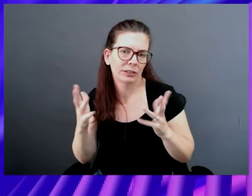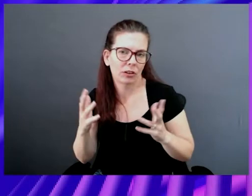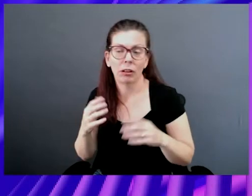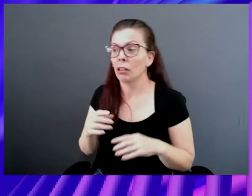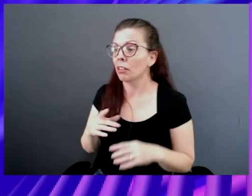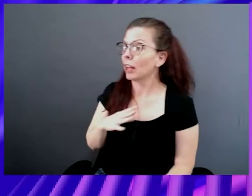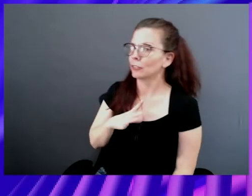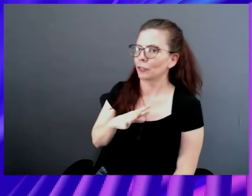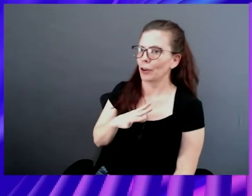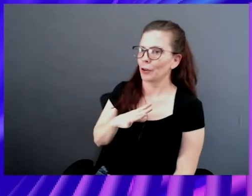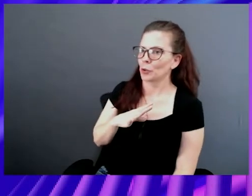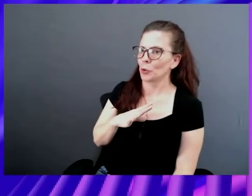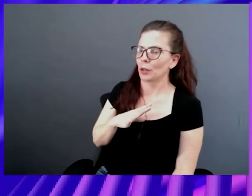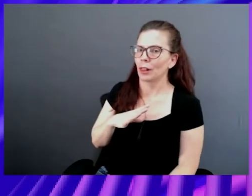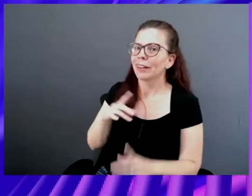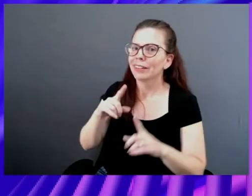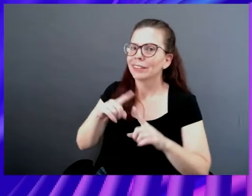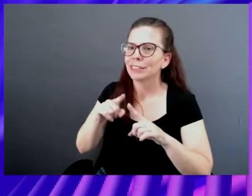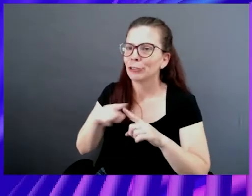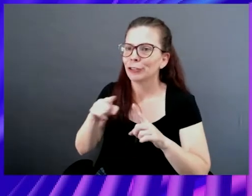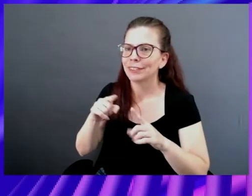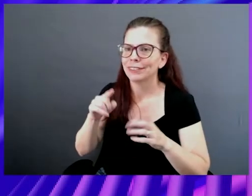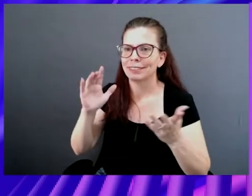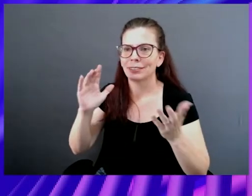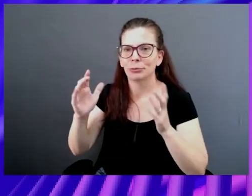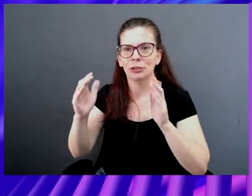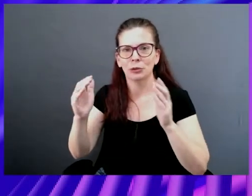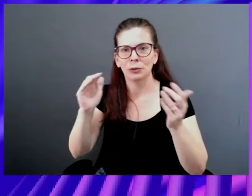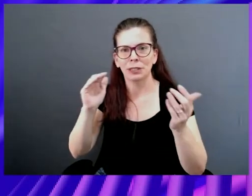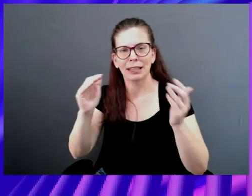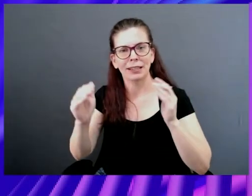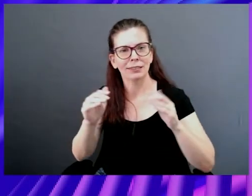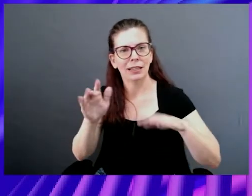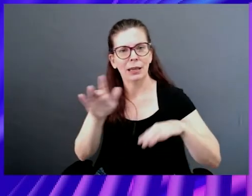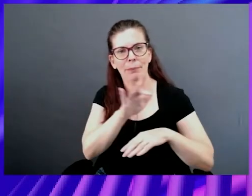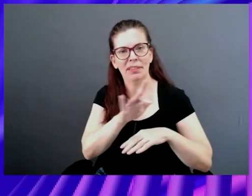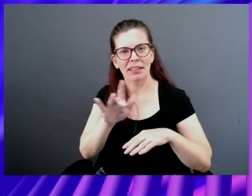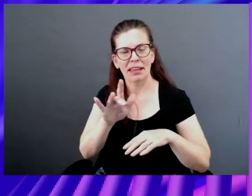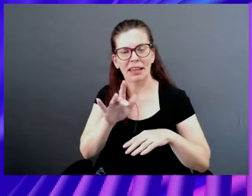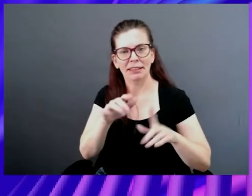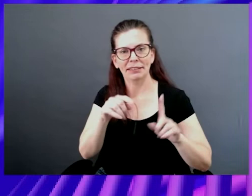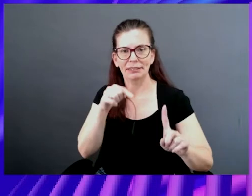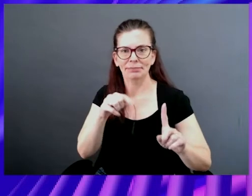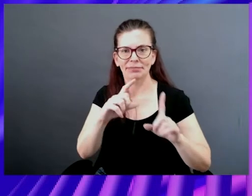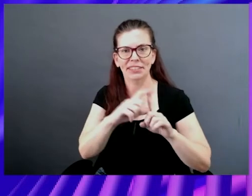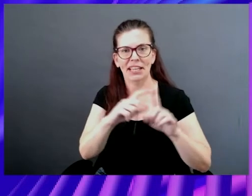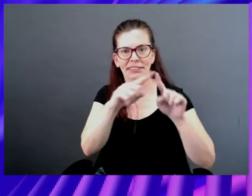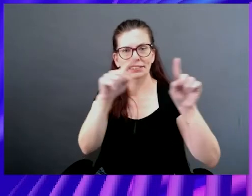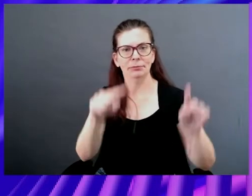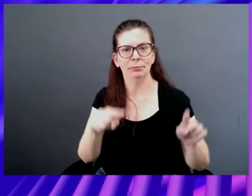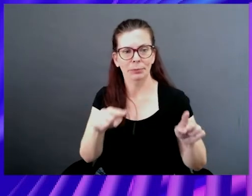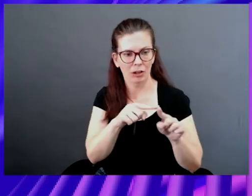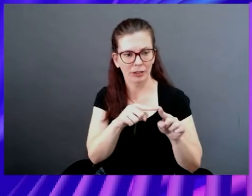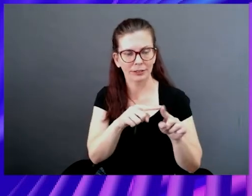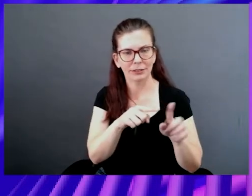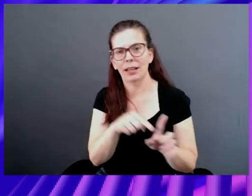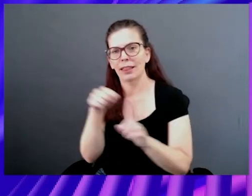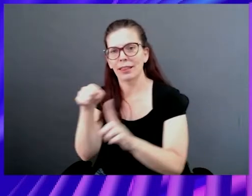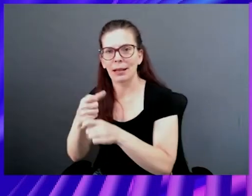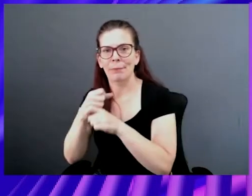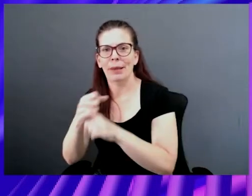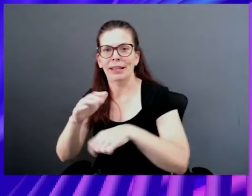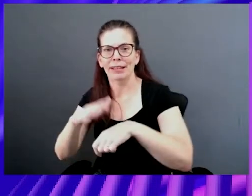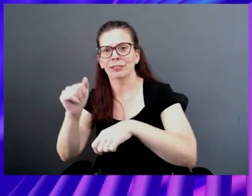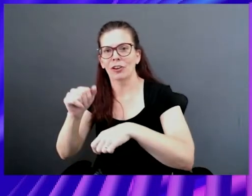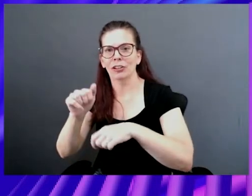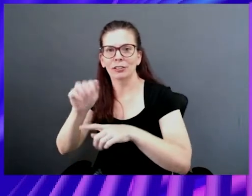That's just like the difference between just a blank text box and going out and actually making a call to your AWS